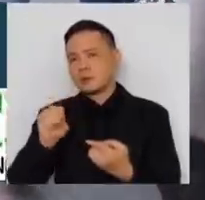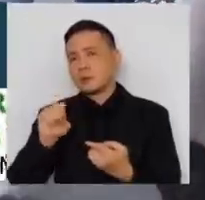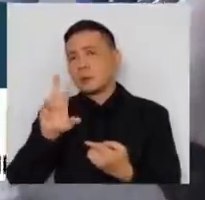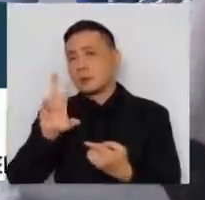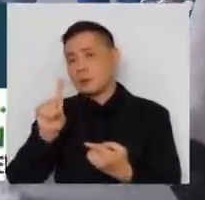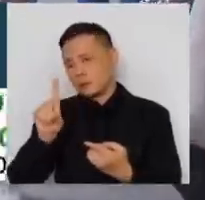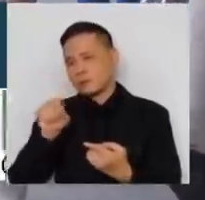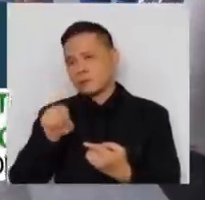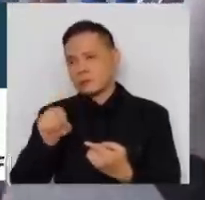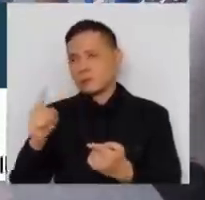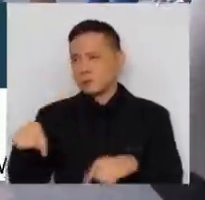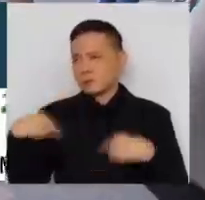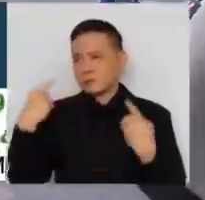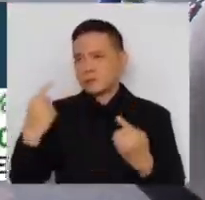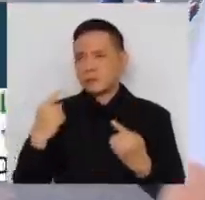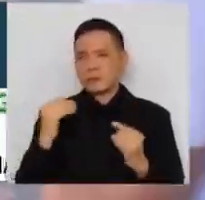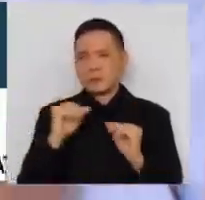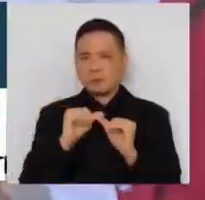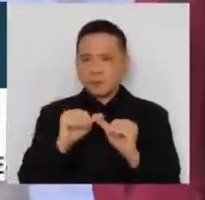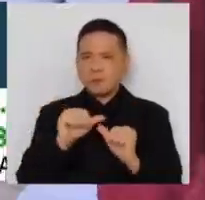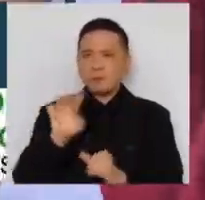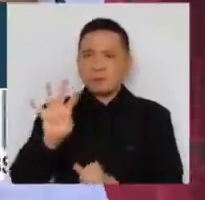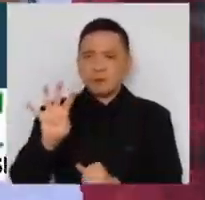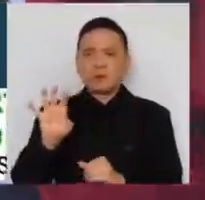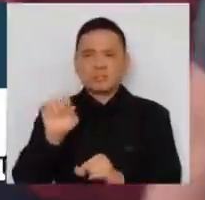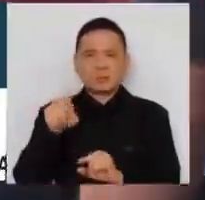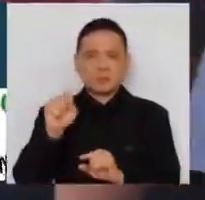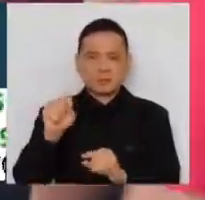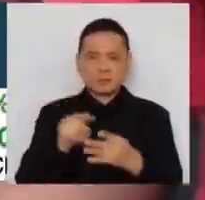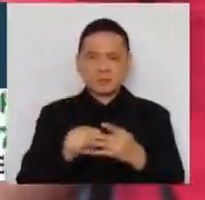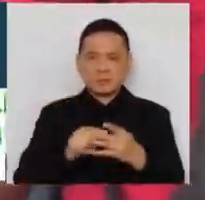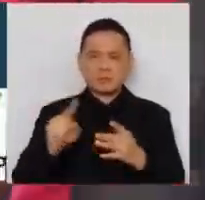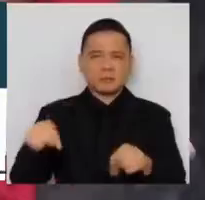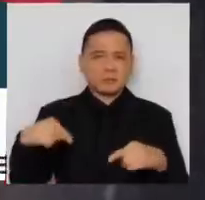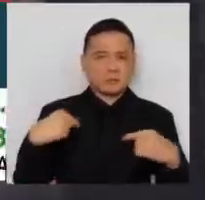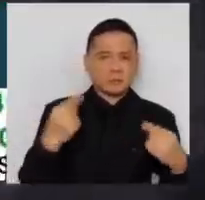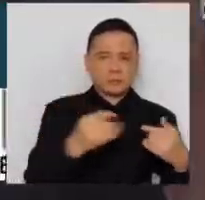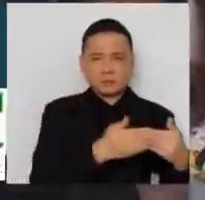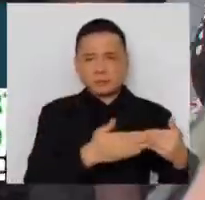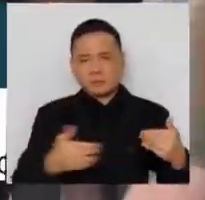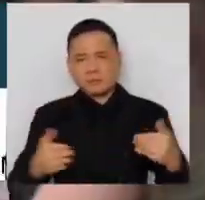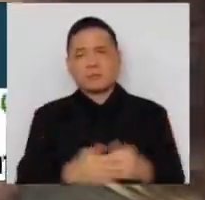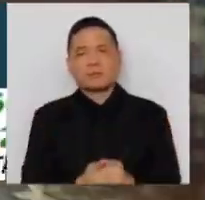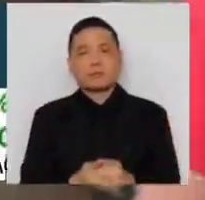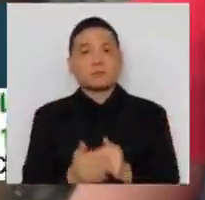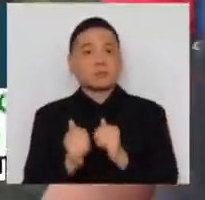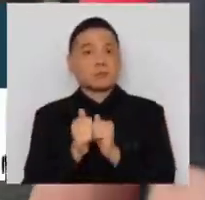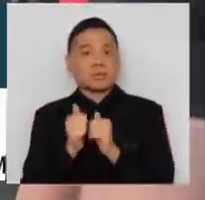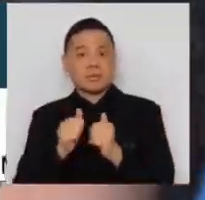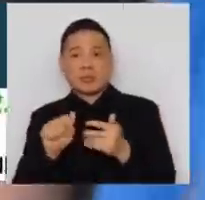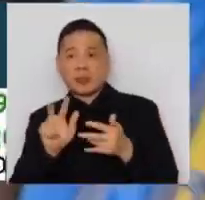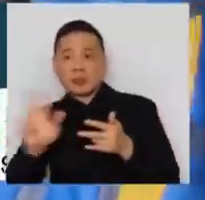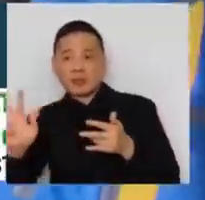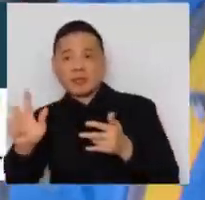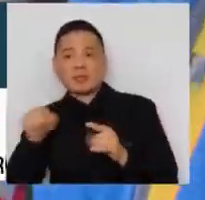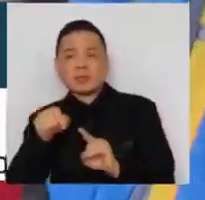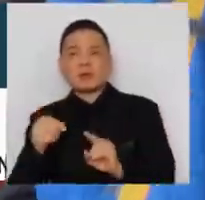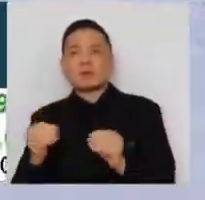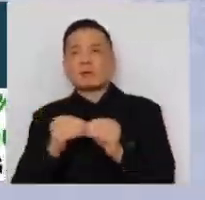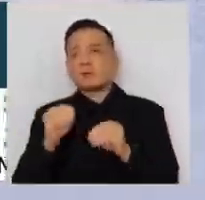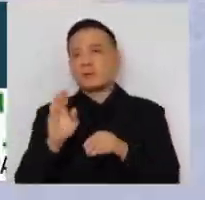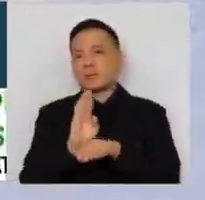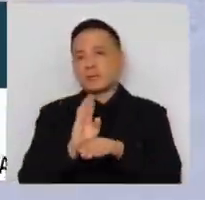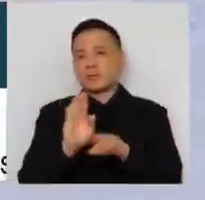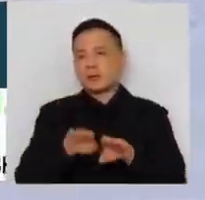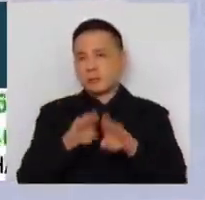since mid-September. Under alert level 3, more businesses will be allowed to reopen at increased capacities. But